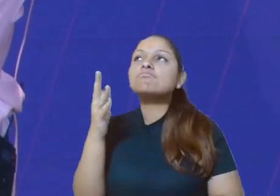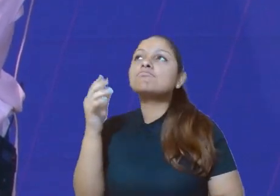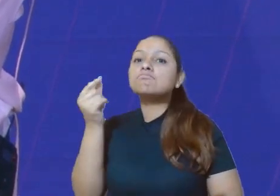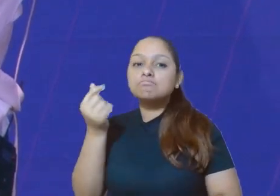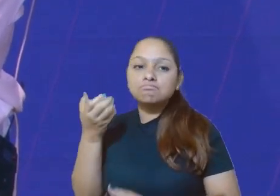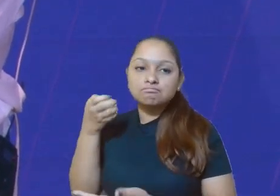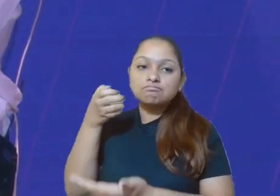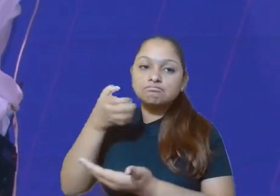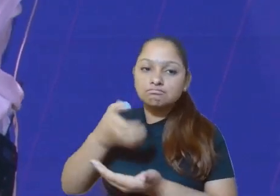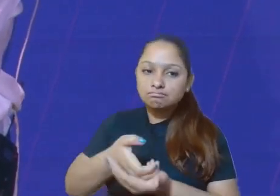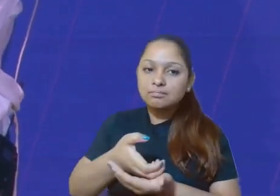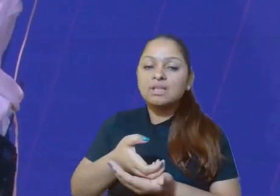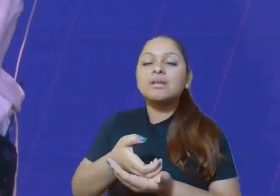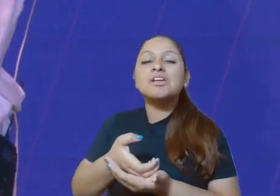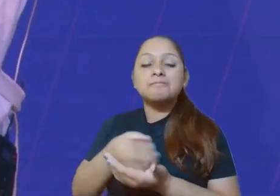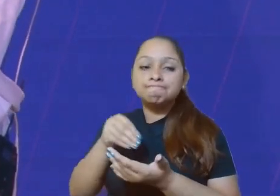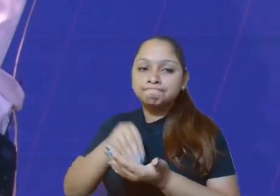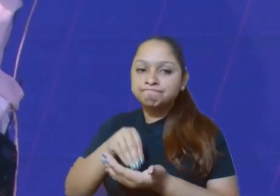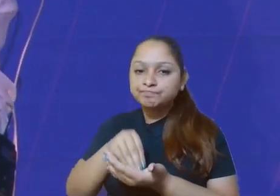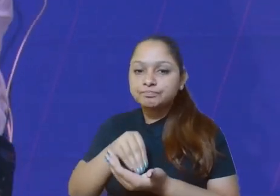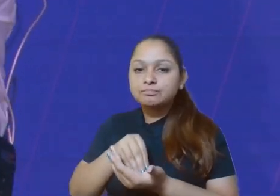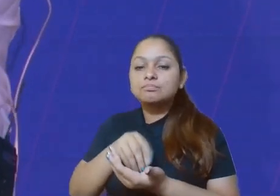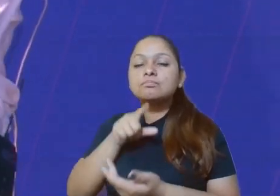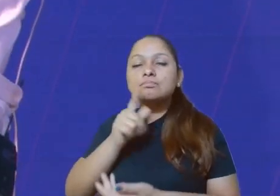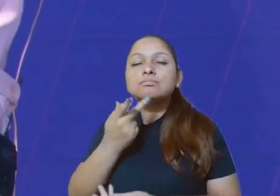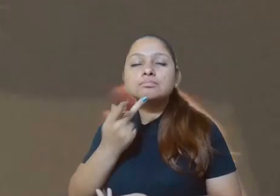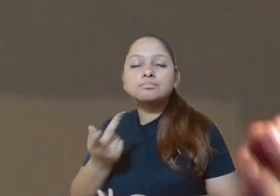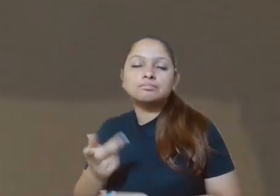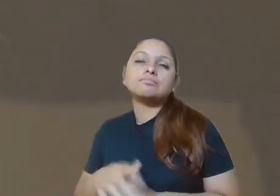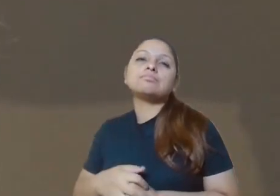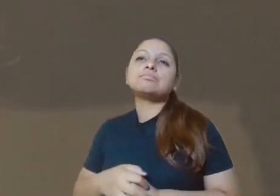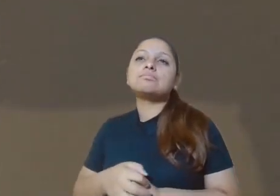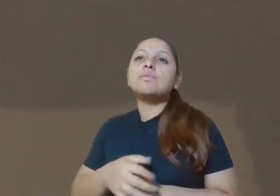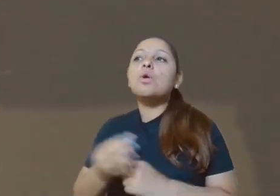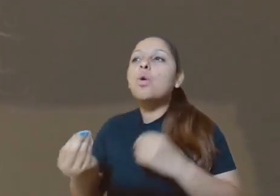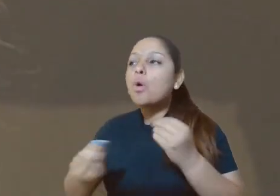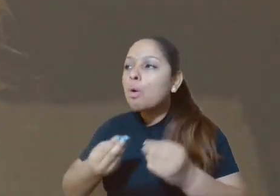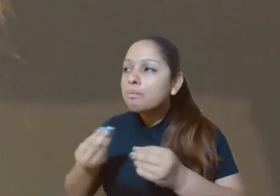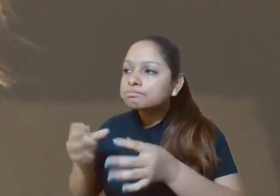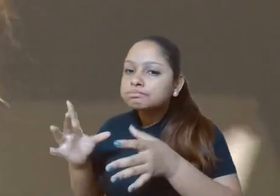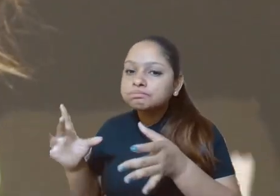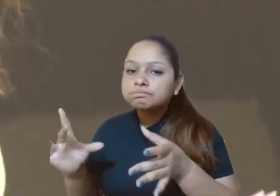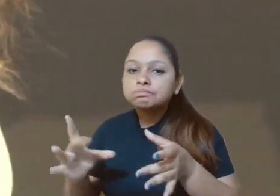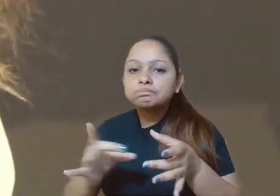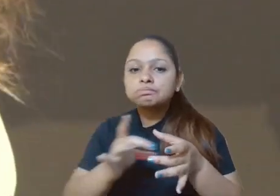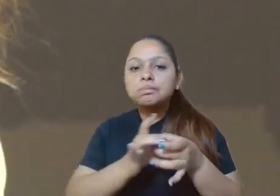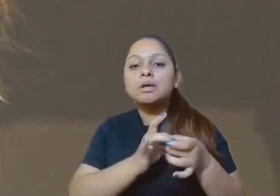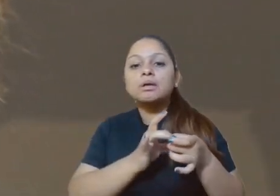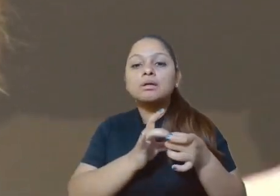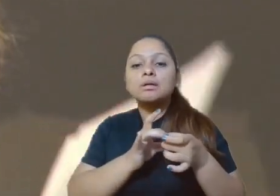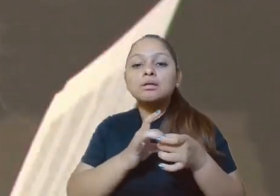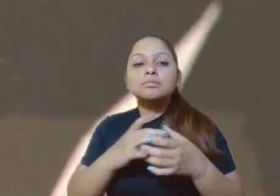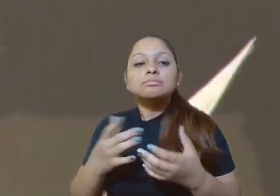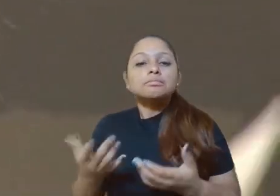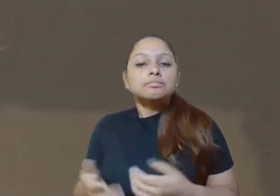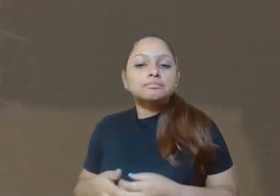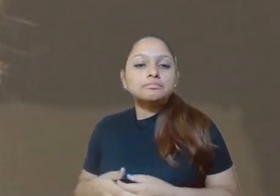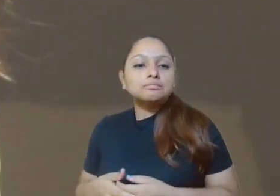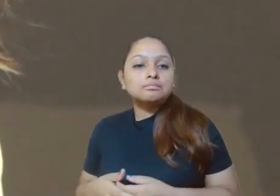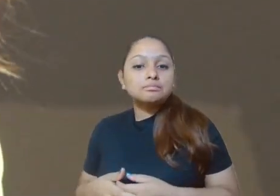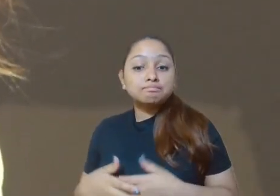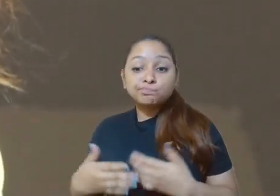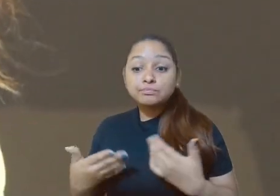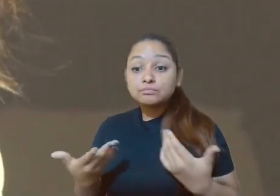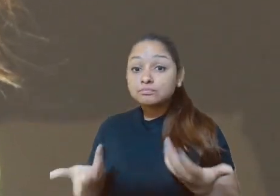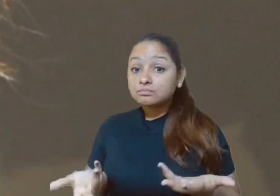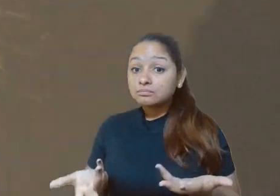in biotech, and you mentioned DTech, so how to connect all the dots in this ecosystem. In your vision,